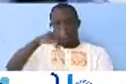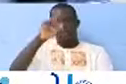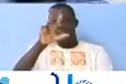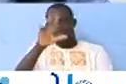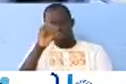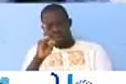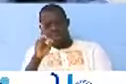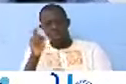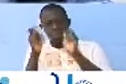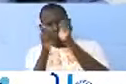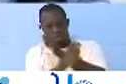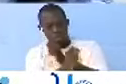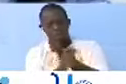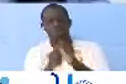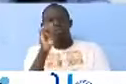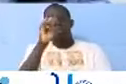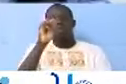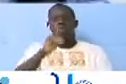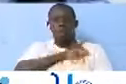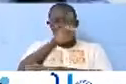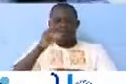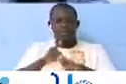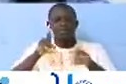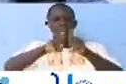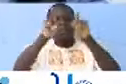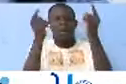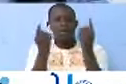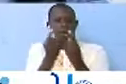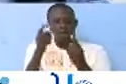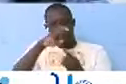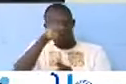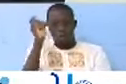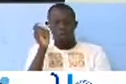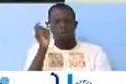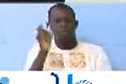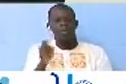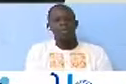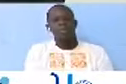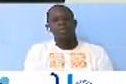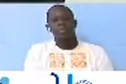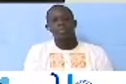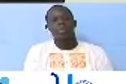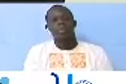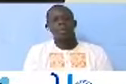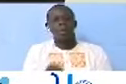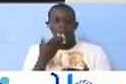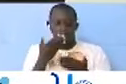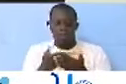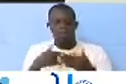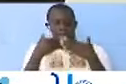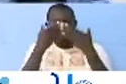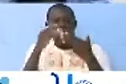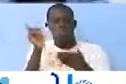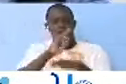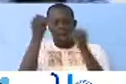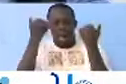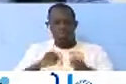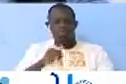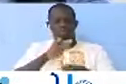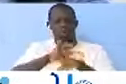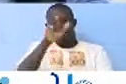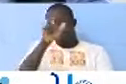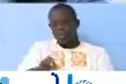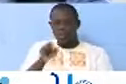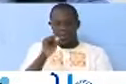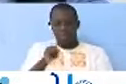which changed and they called the place Department of Works. Very well. Please tell us what happened to him. Afanya ba mona kedal nyin la min